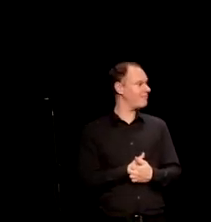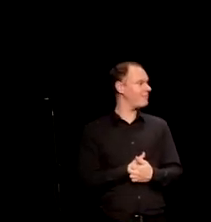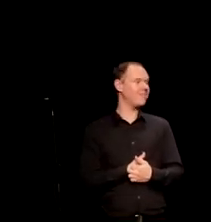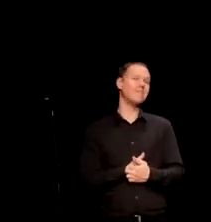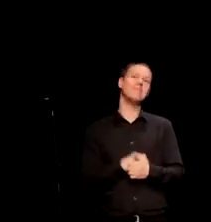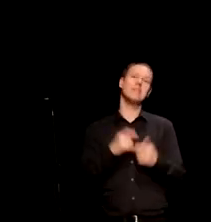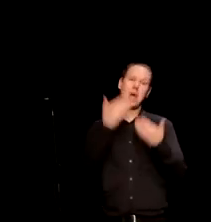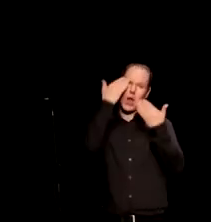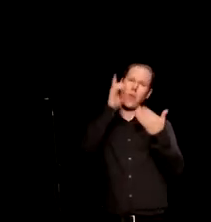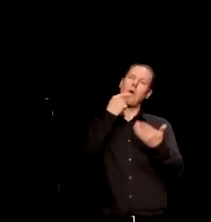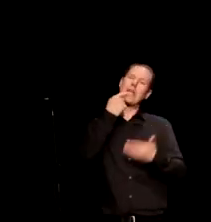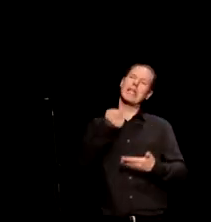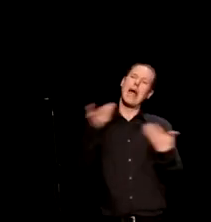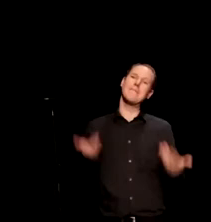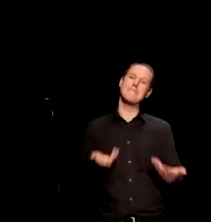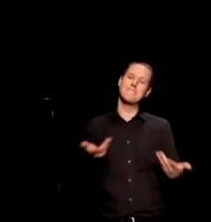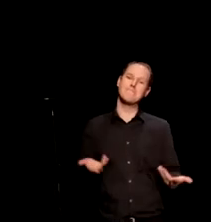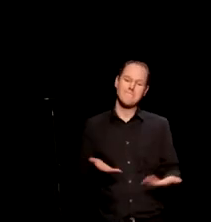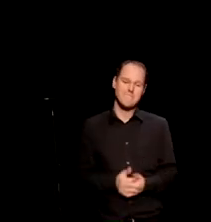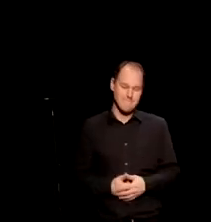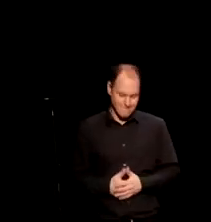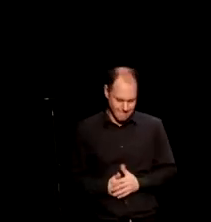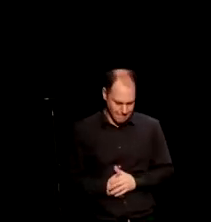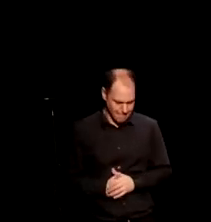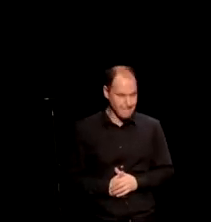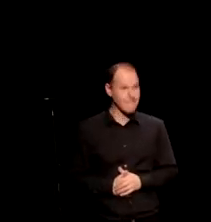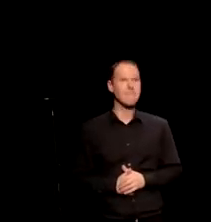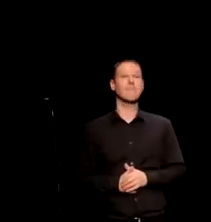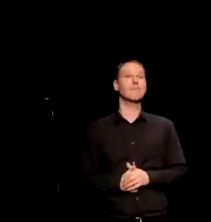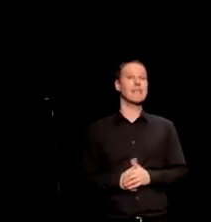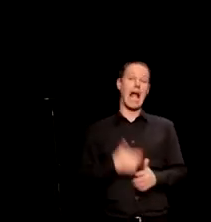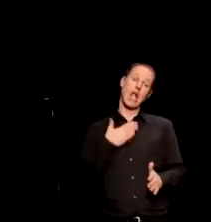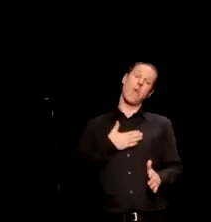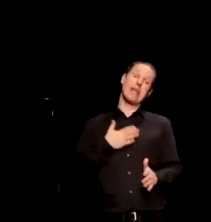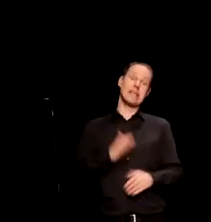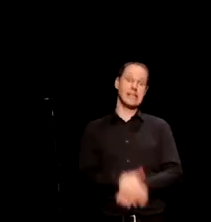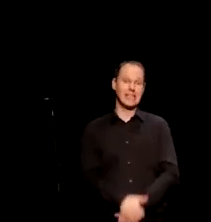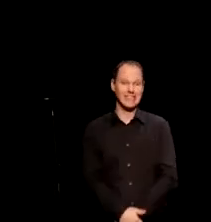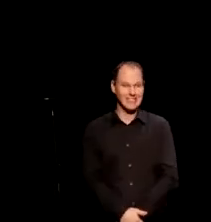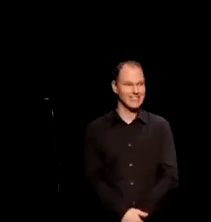I don't know what more to say, Khadija. Apart from, I'm sorry.